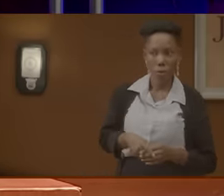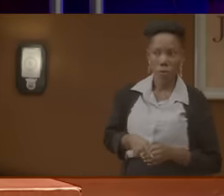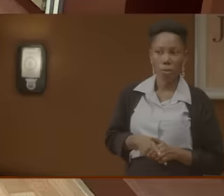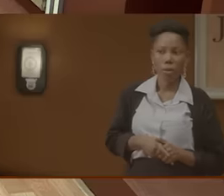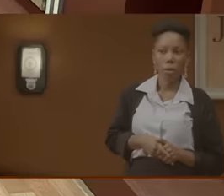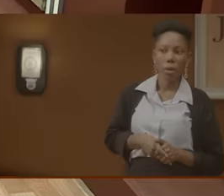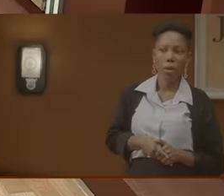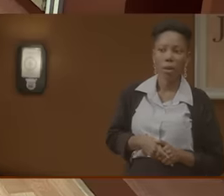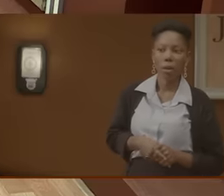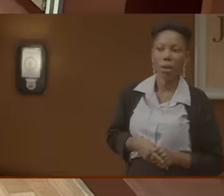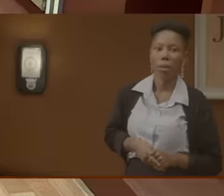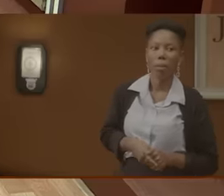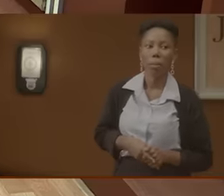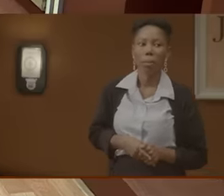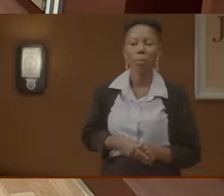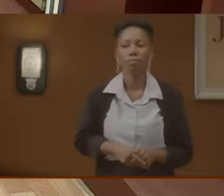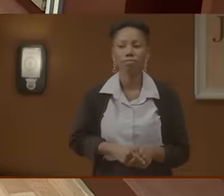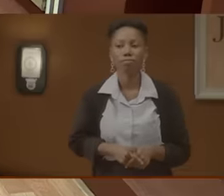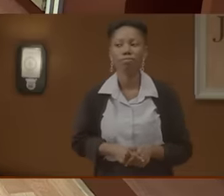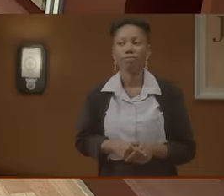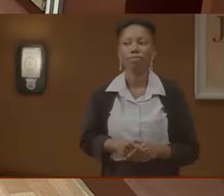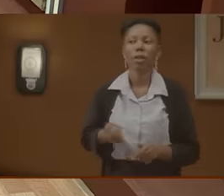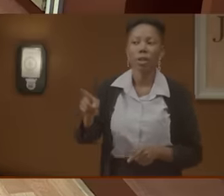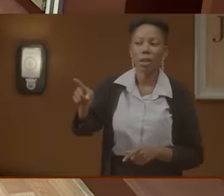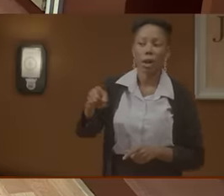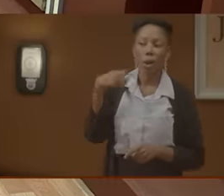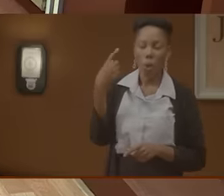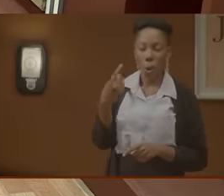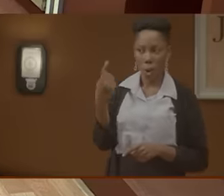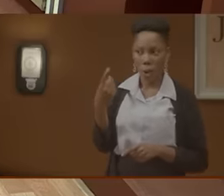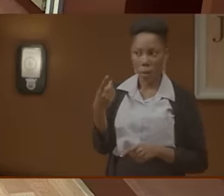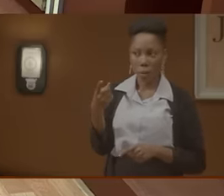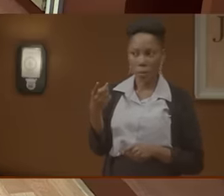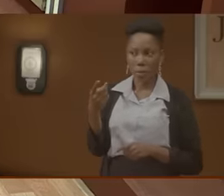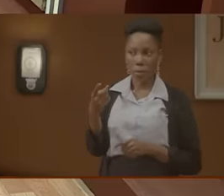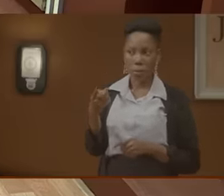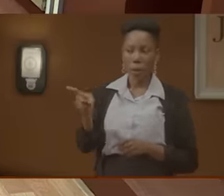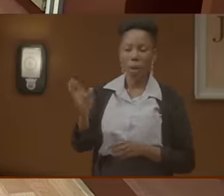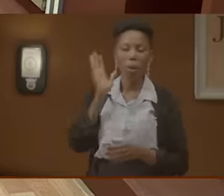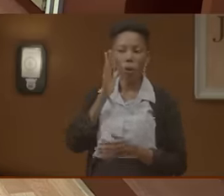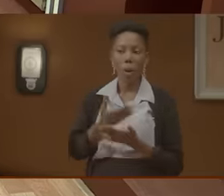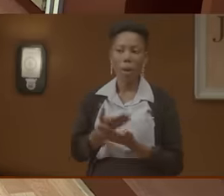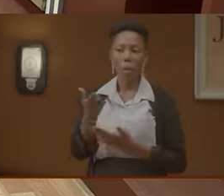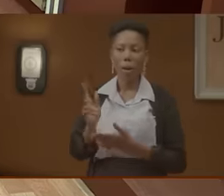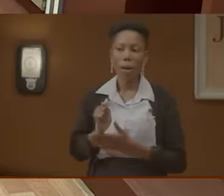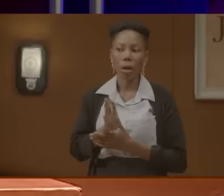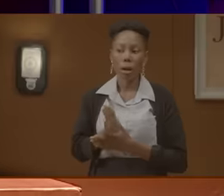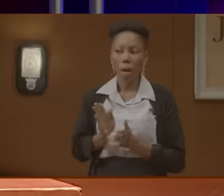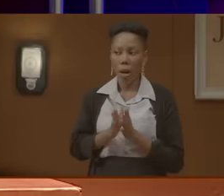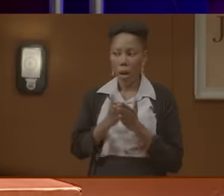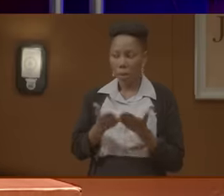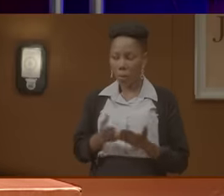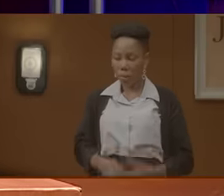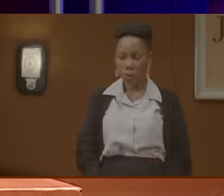have to see. Mom. So I dey pursue their with their textbook and their school fees